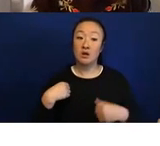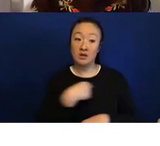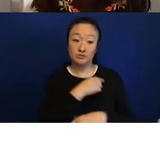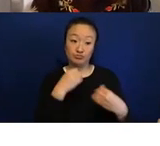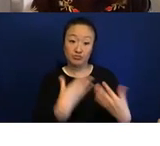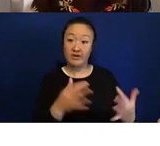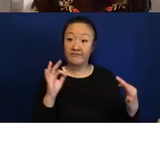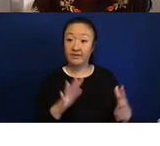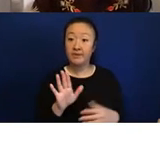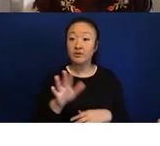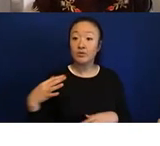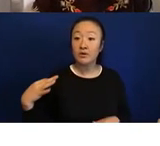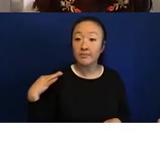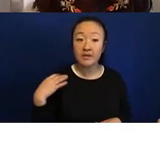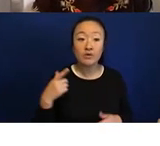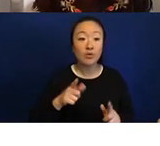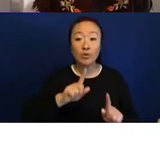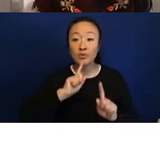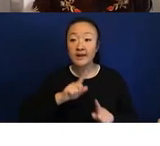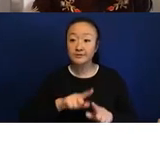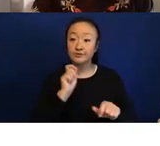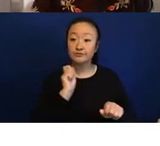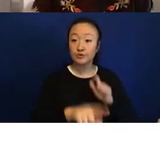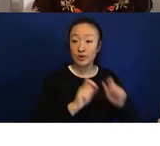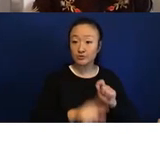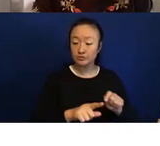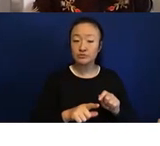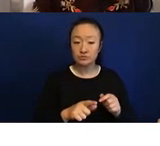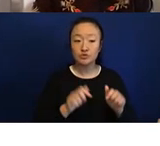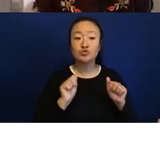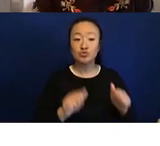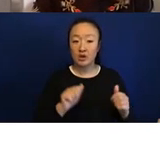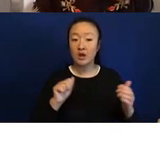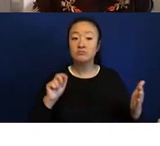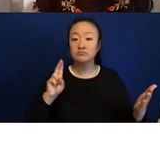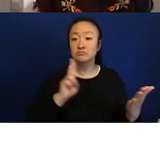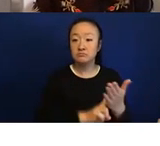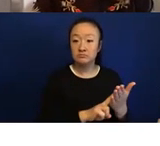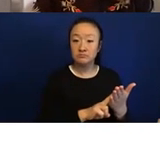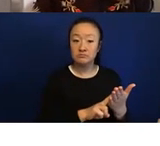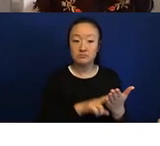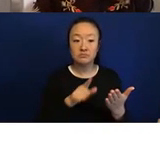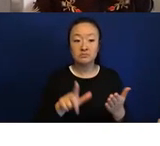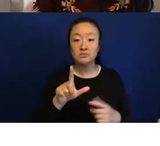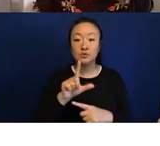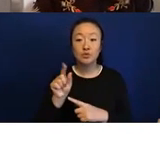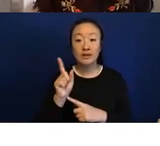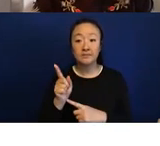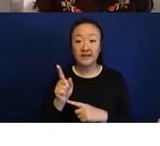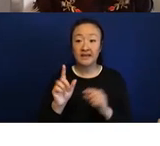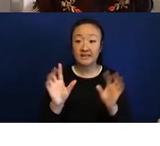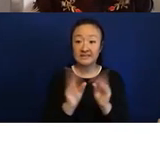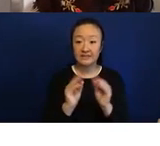your application or answer specific questions, you can sign up for a 20-minute session